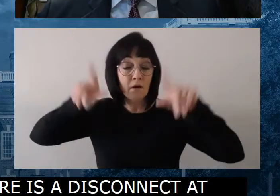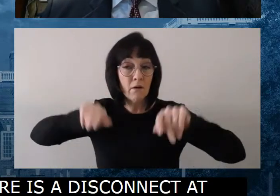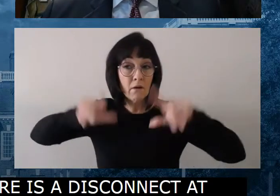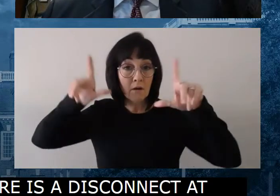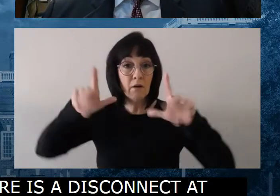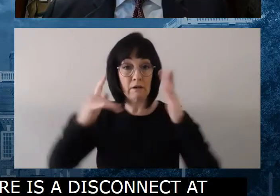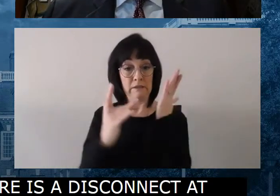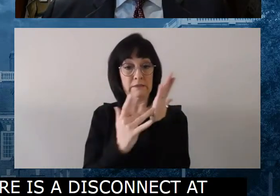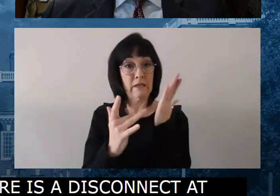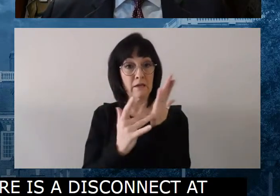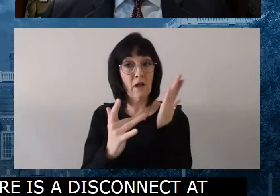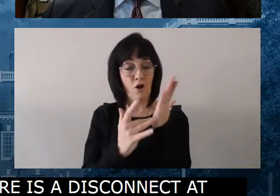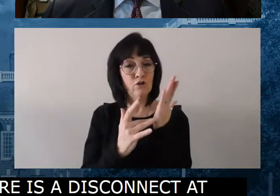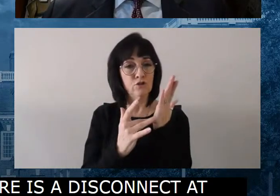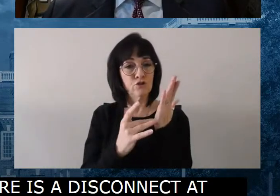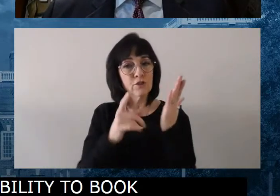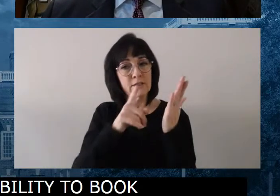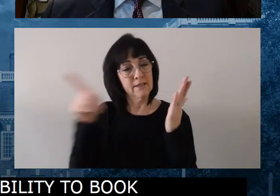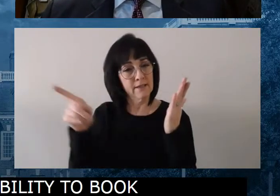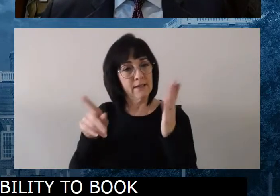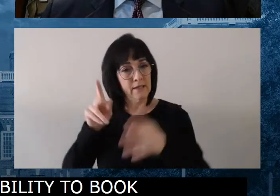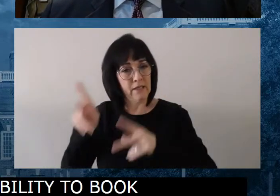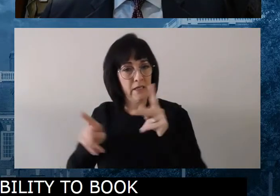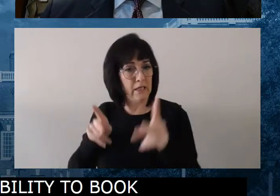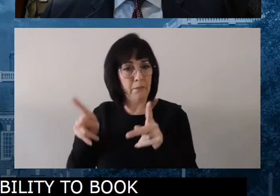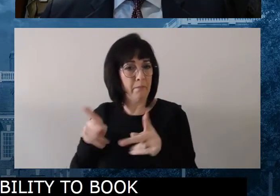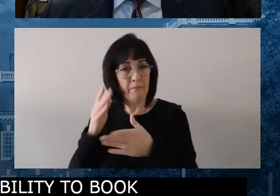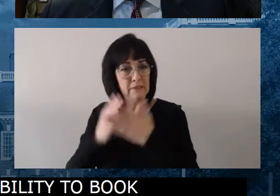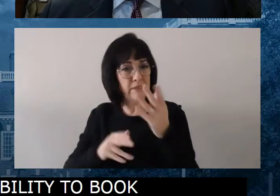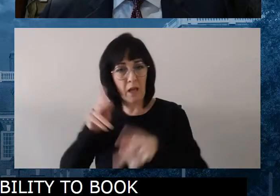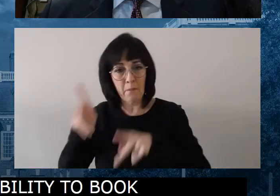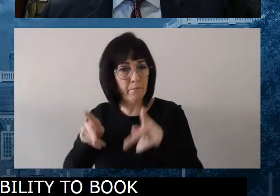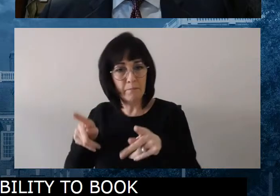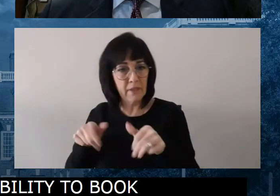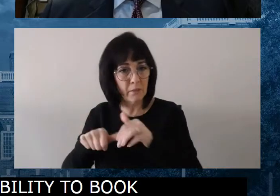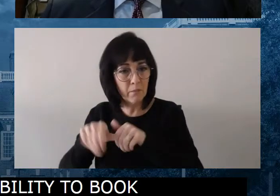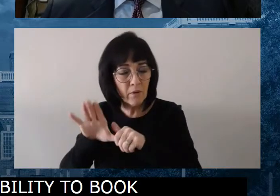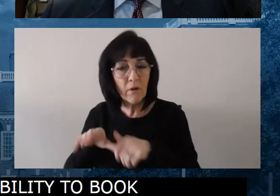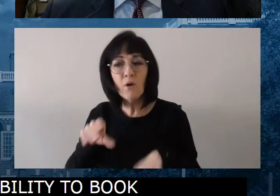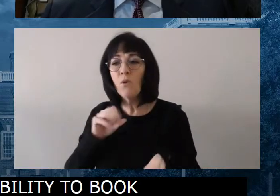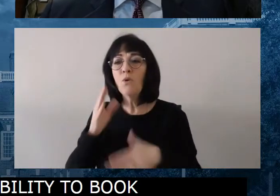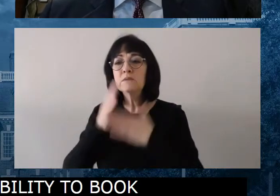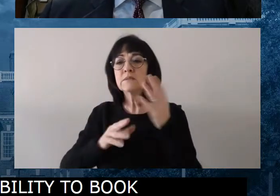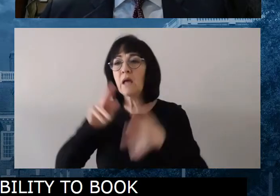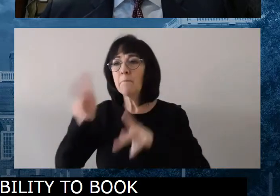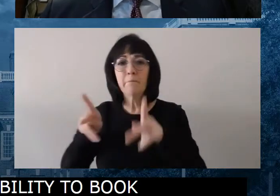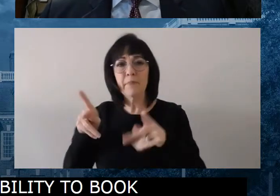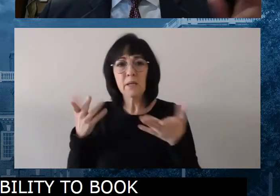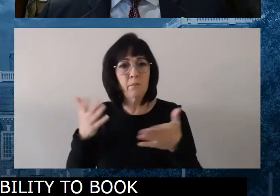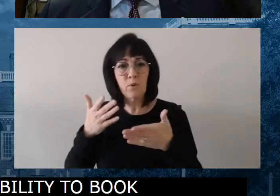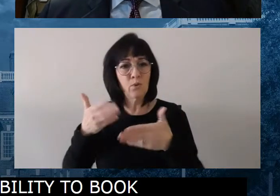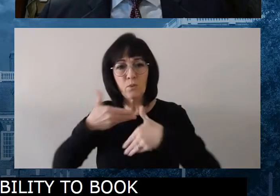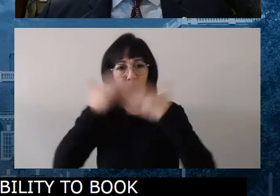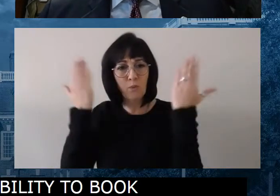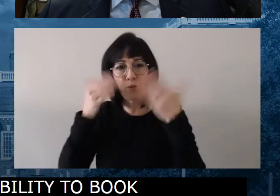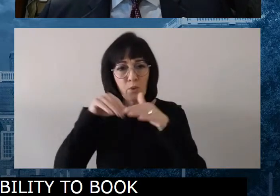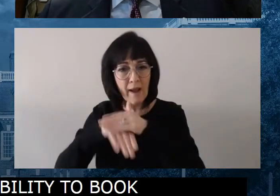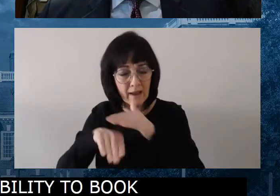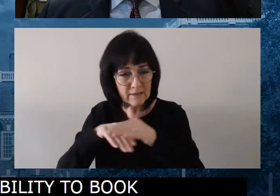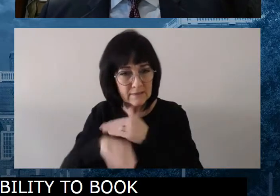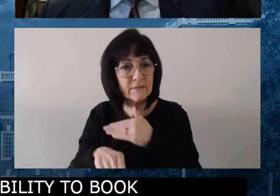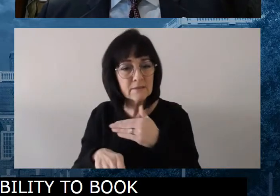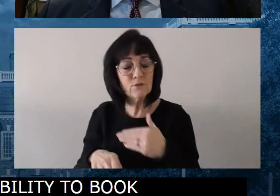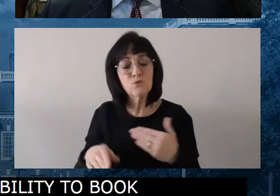in the future. So tomorrow we're starting a walk-up test pilot with Curative in Wilmington by invite only with